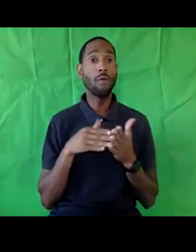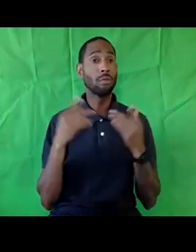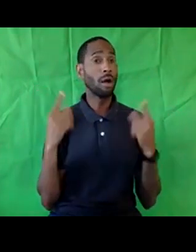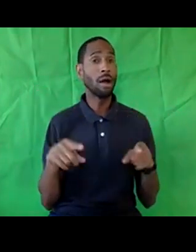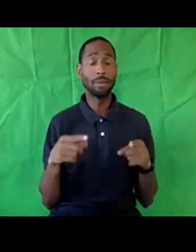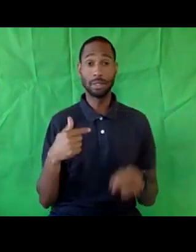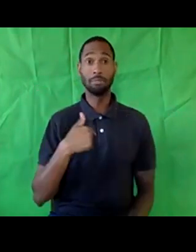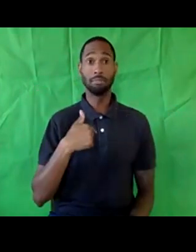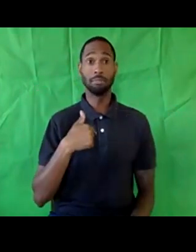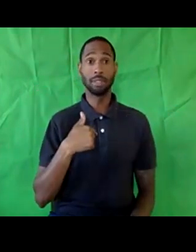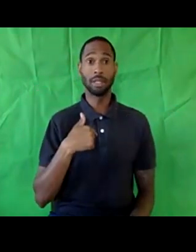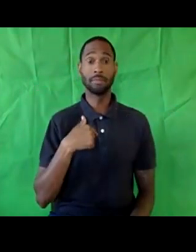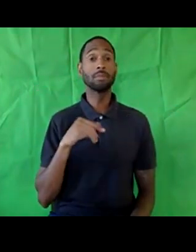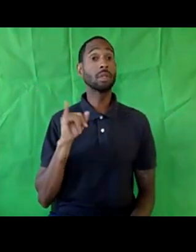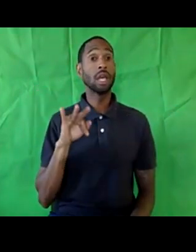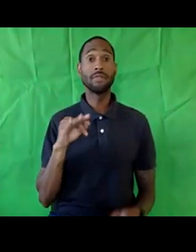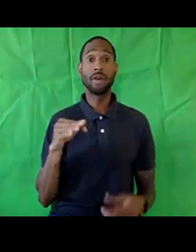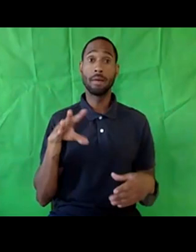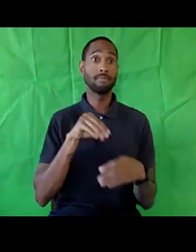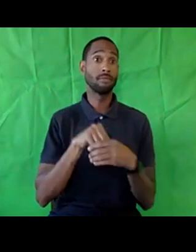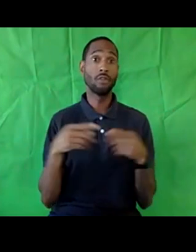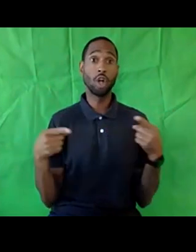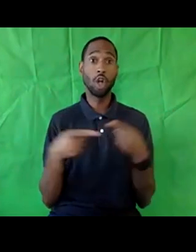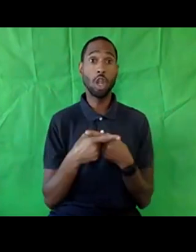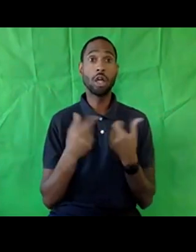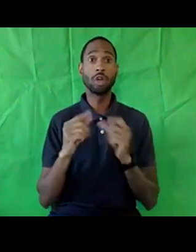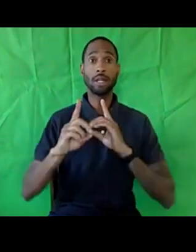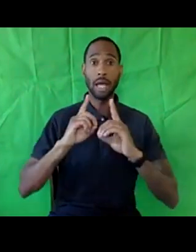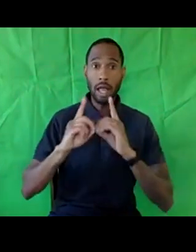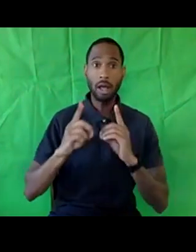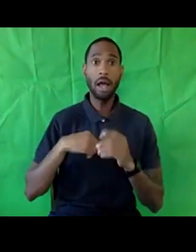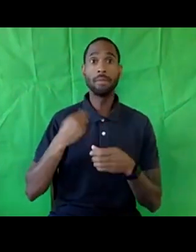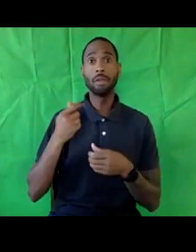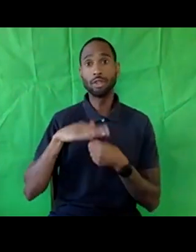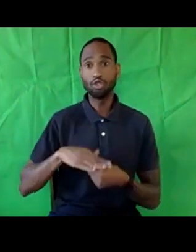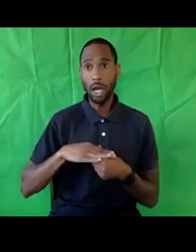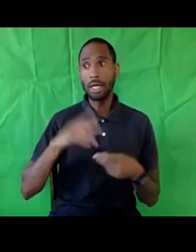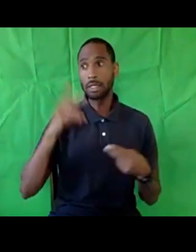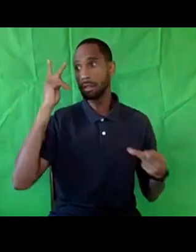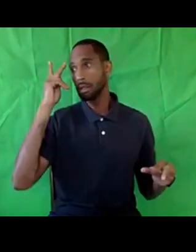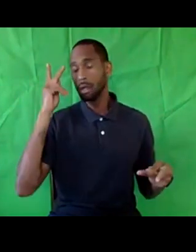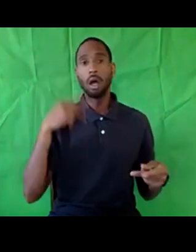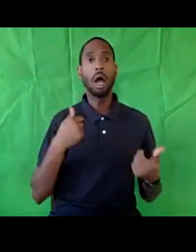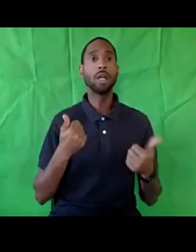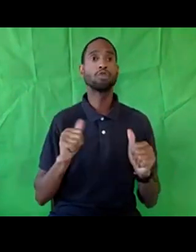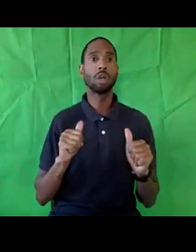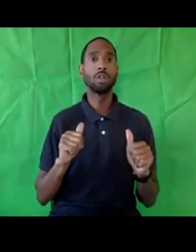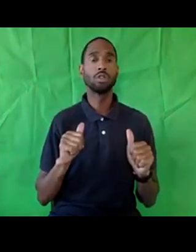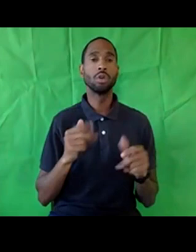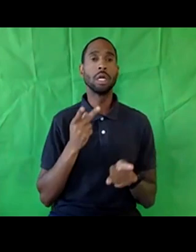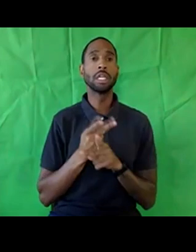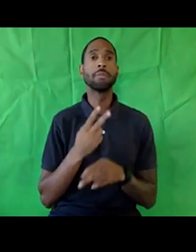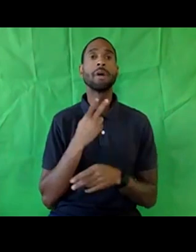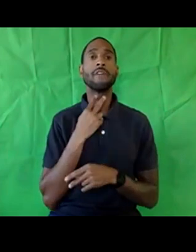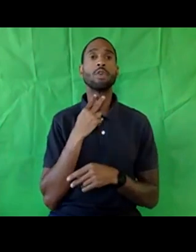when I'm in a conflict and trying to have a dialogue and I'm kind of like stressed, I tend to try to keep my voice